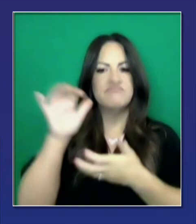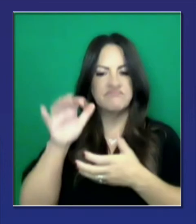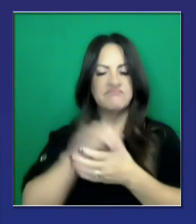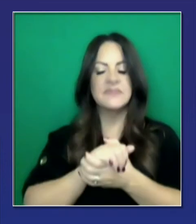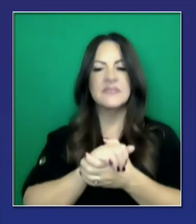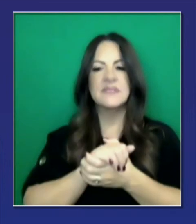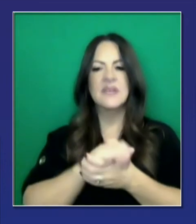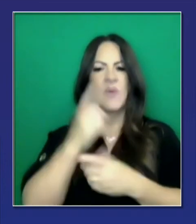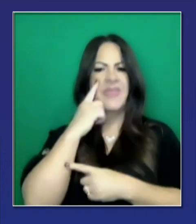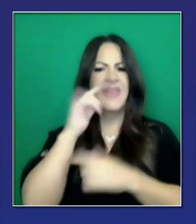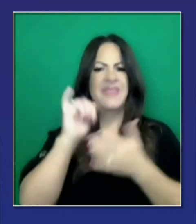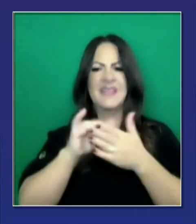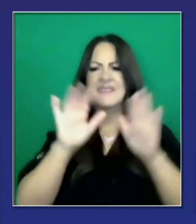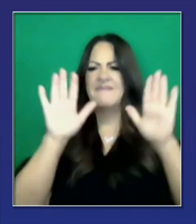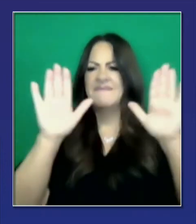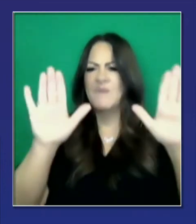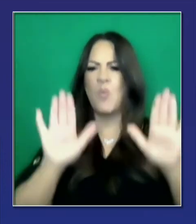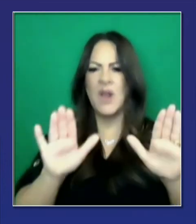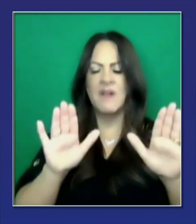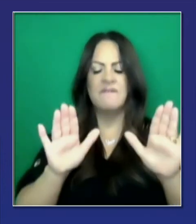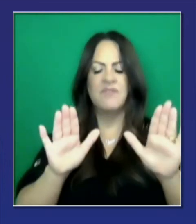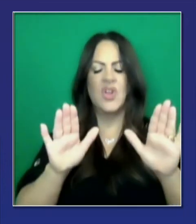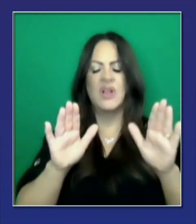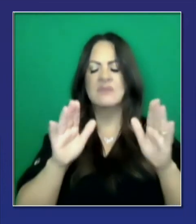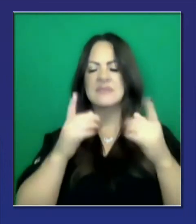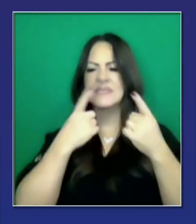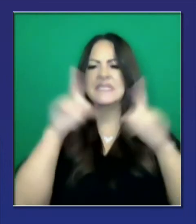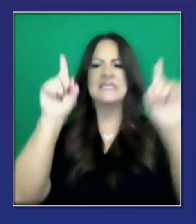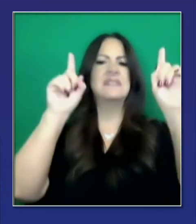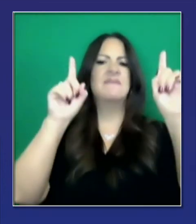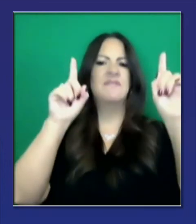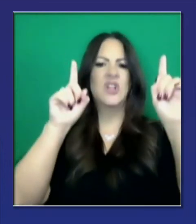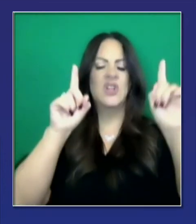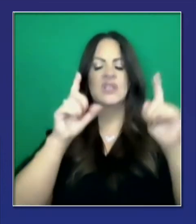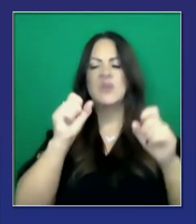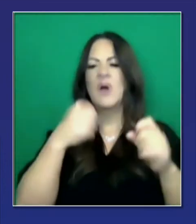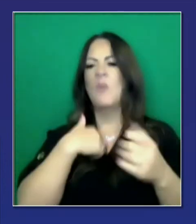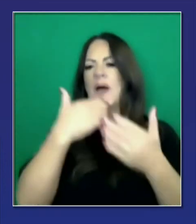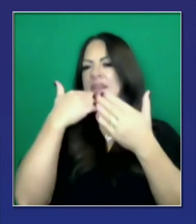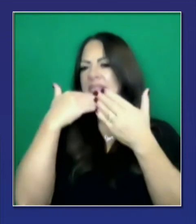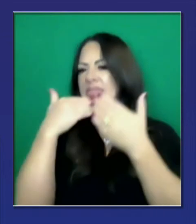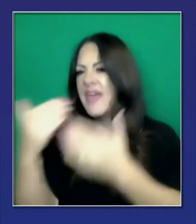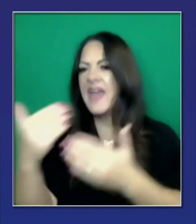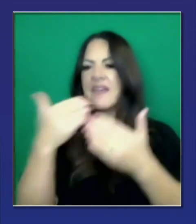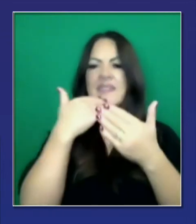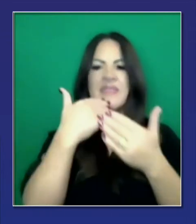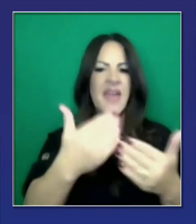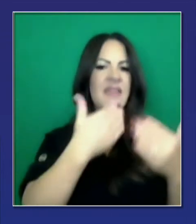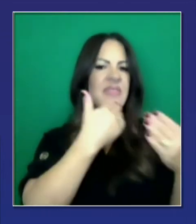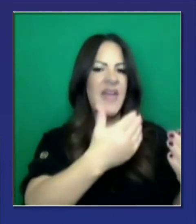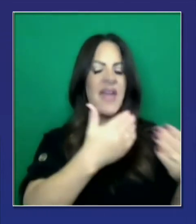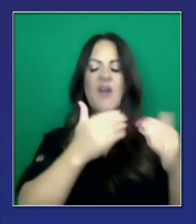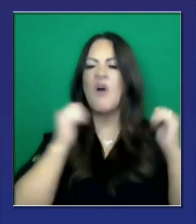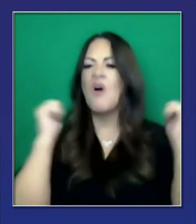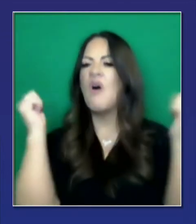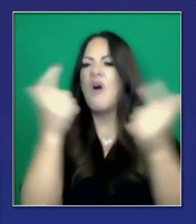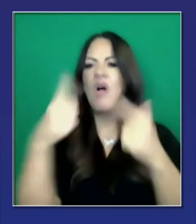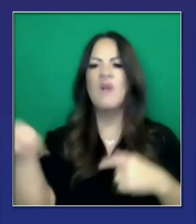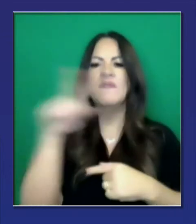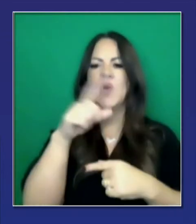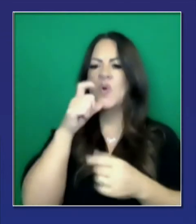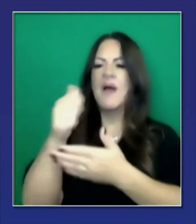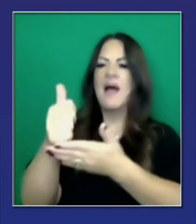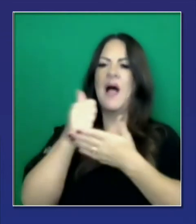extraordinary success story, and I want to just thank everybody associated with Operation Warp Speed. Thank you from the bottom of all our hearts for